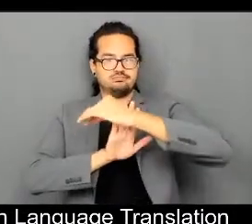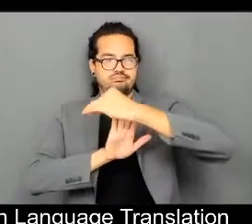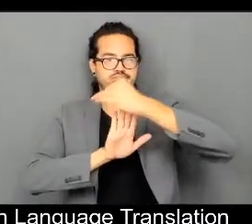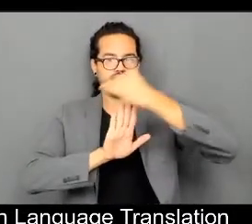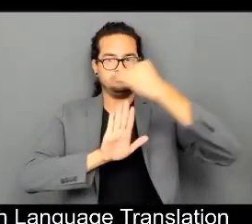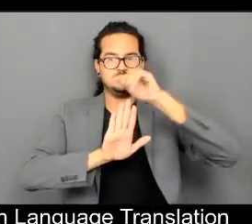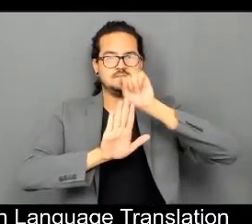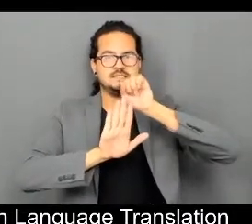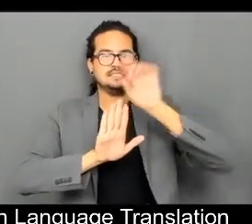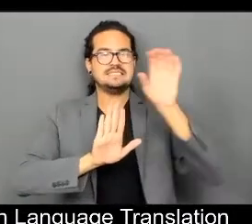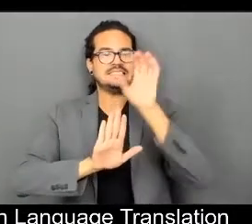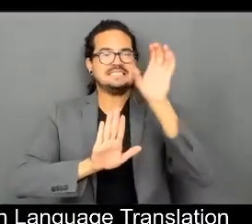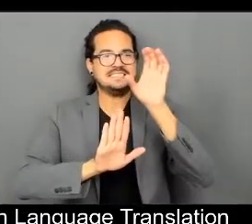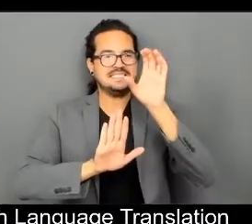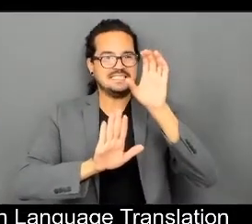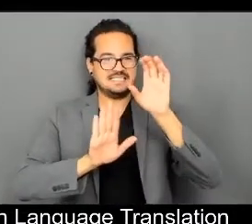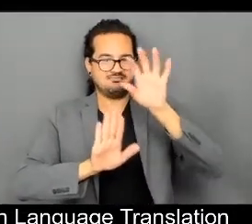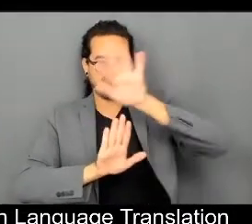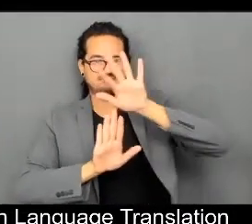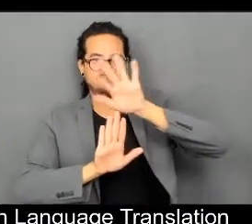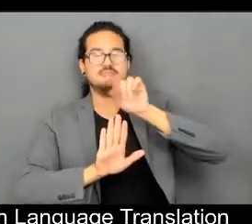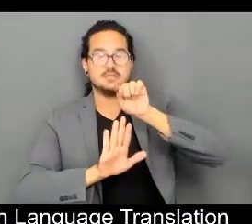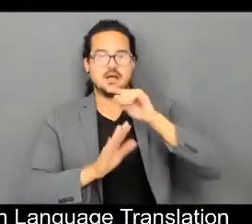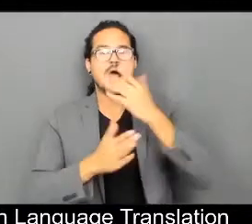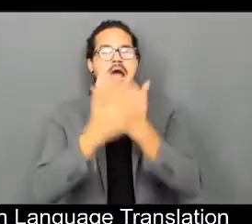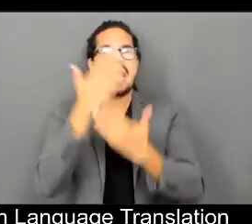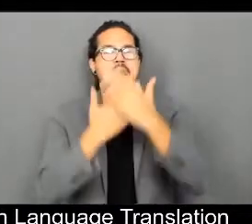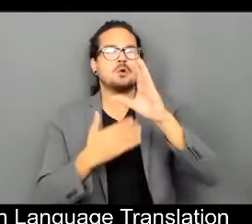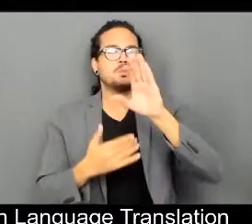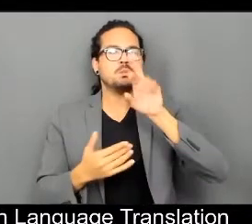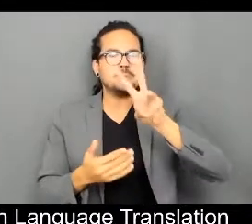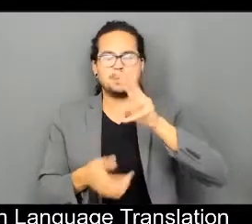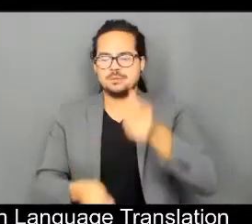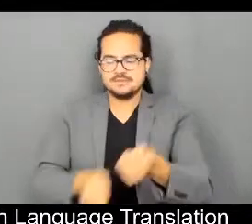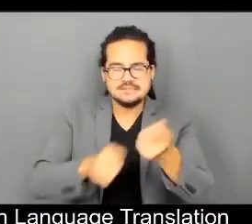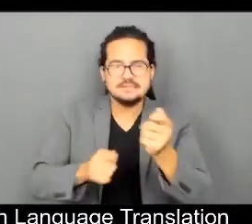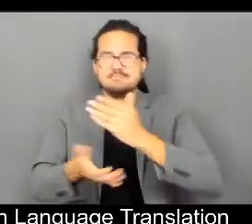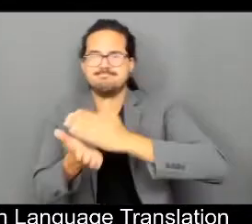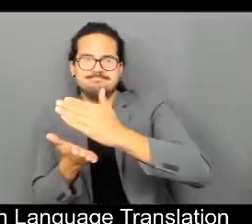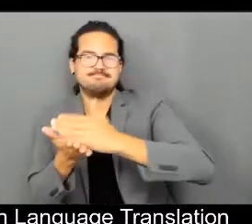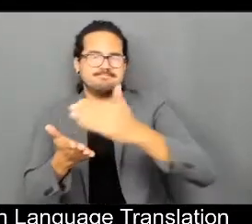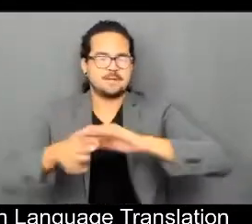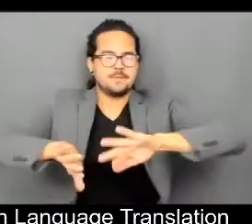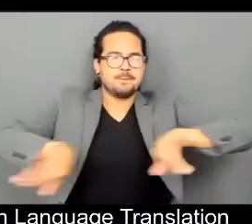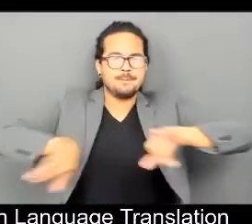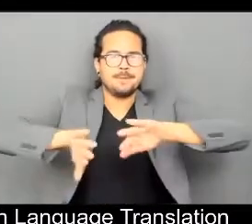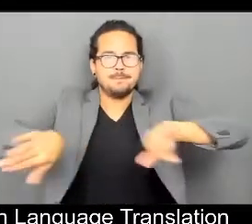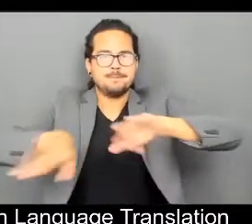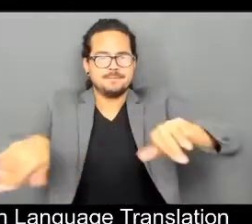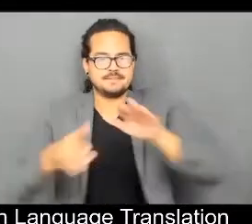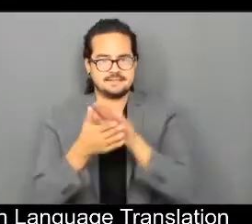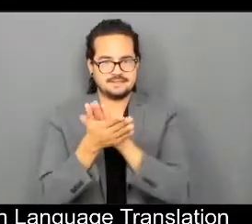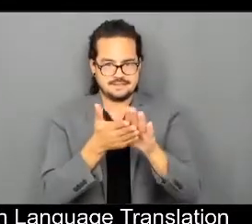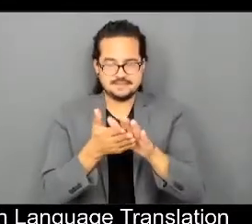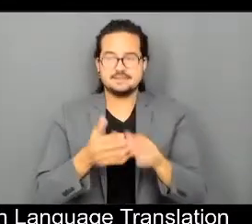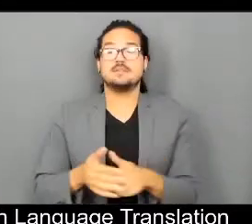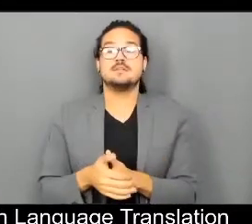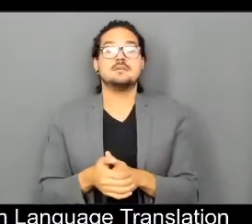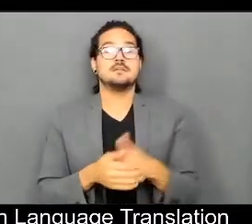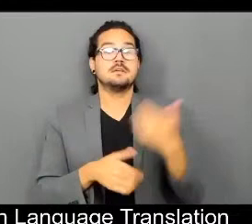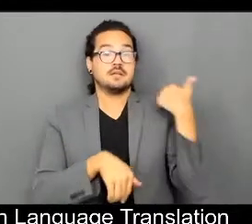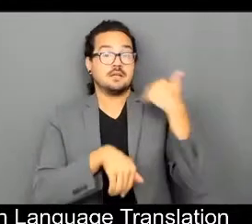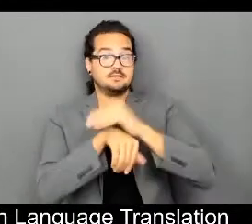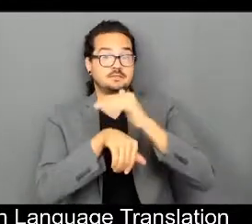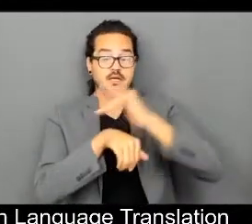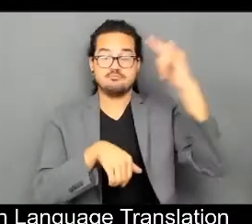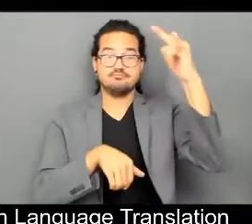good. Last night we did have an infrared flight come over in the middle of the night, a little past midnight. And just